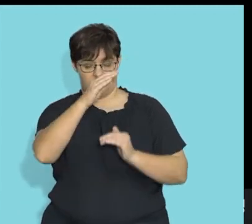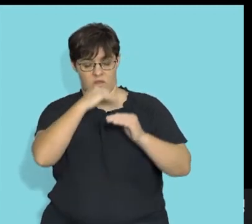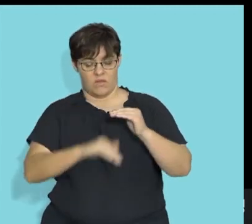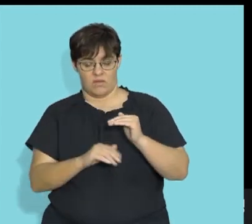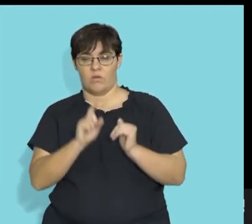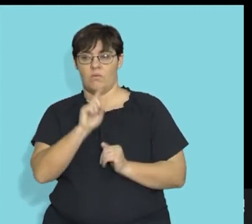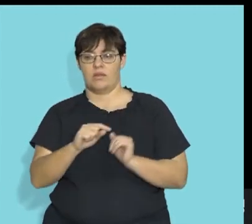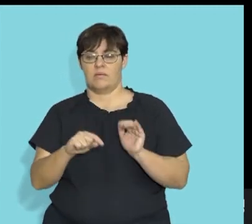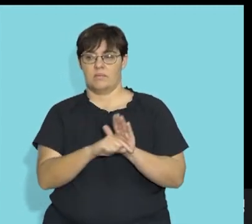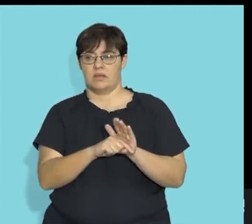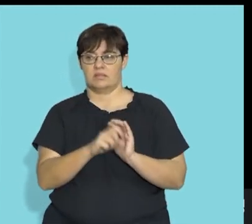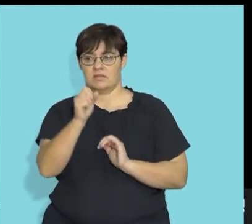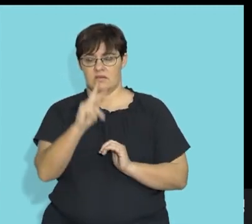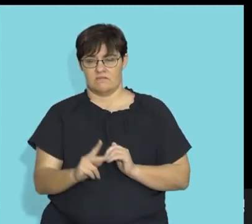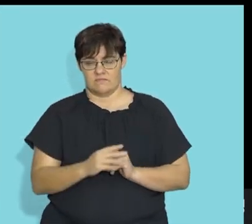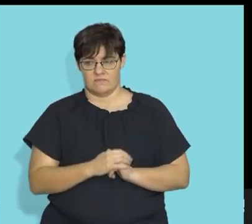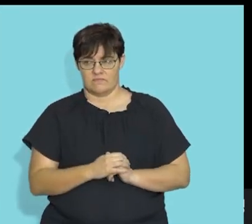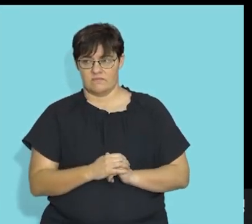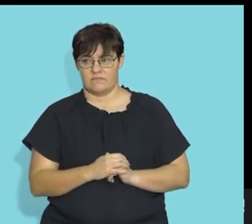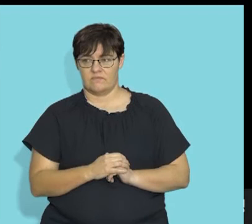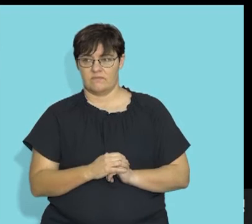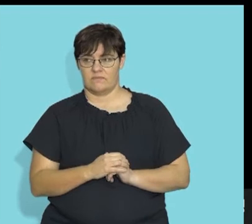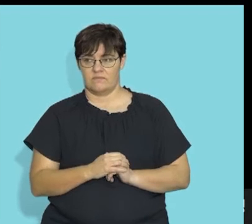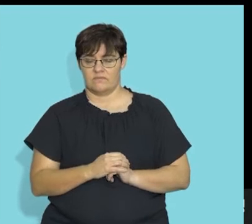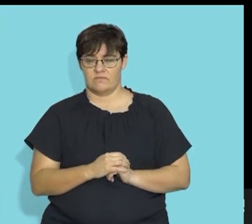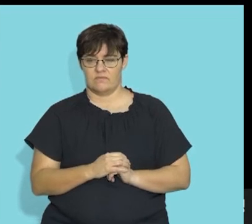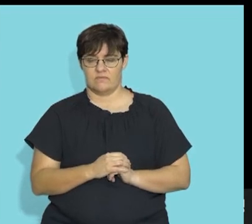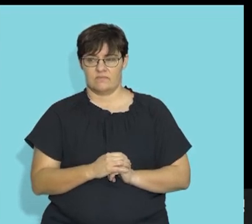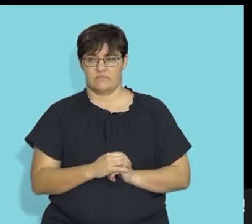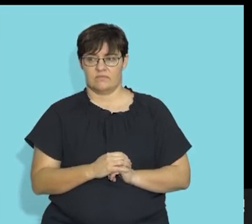all over 1 minus a half.